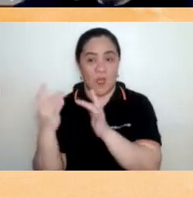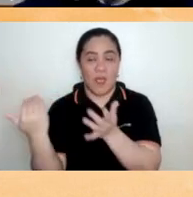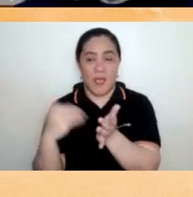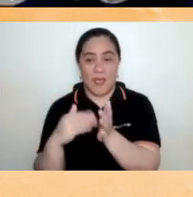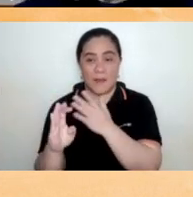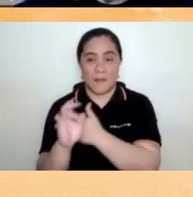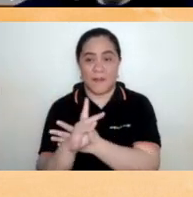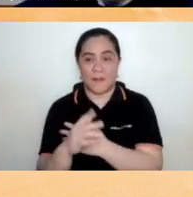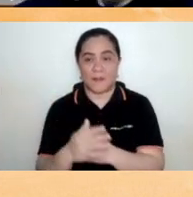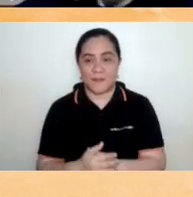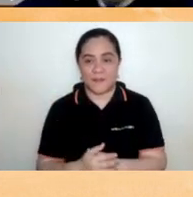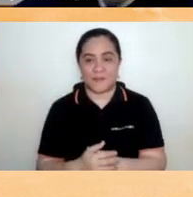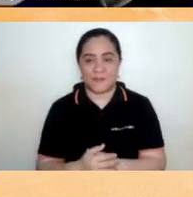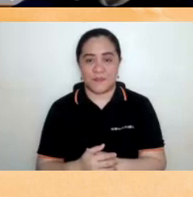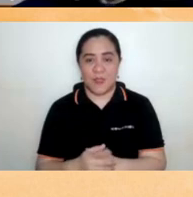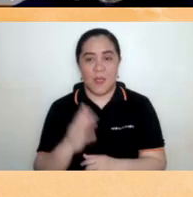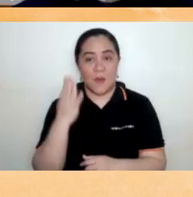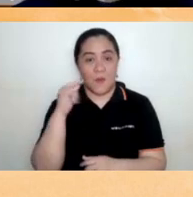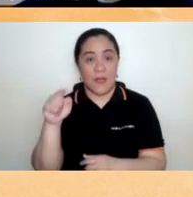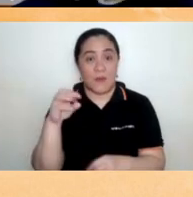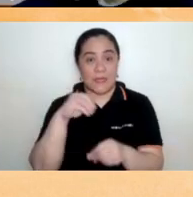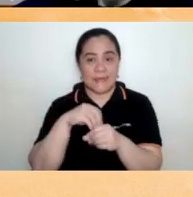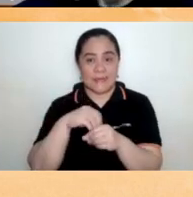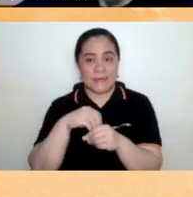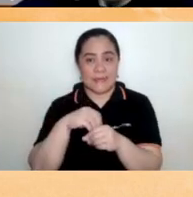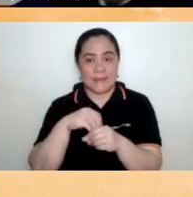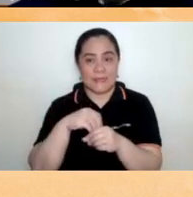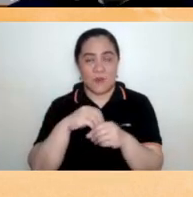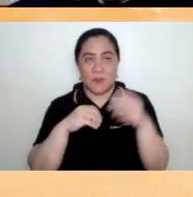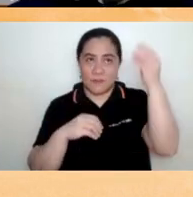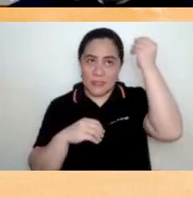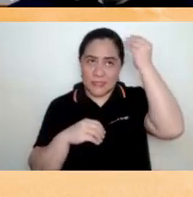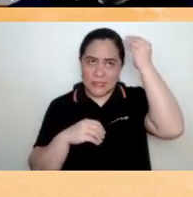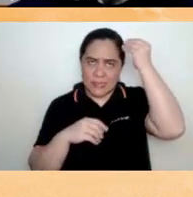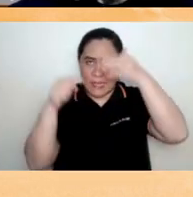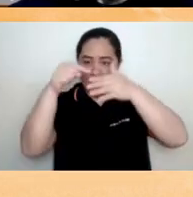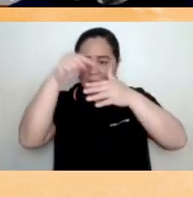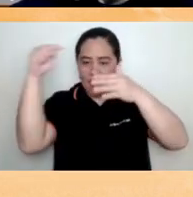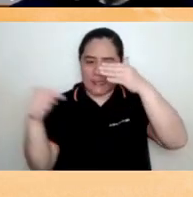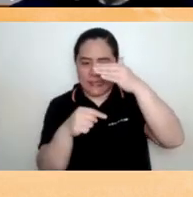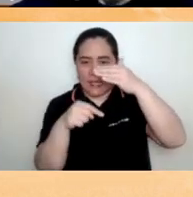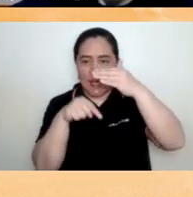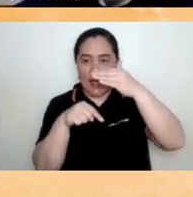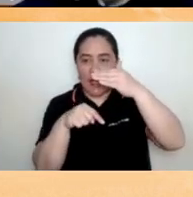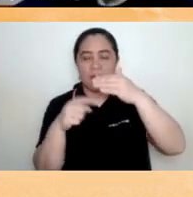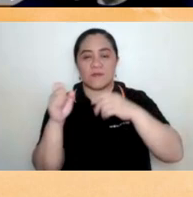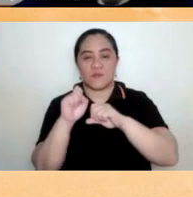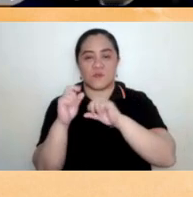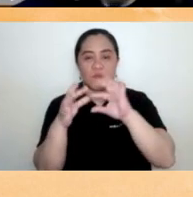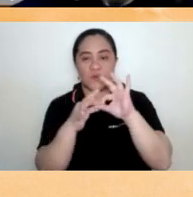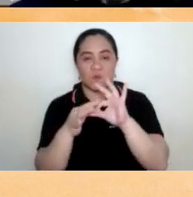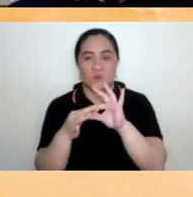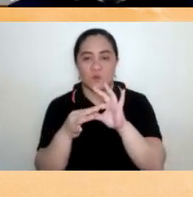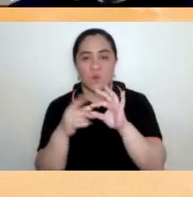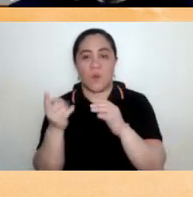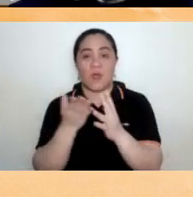logical, it's not rational, it's located below the thinking brain. And it learns through association, through